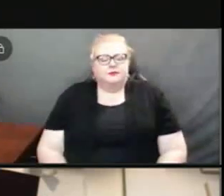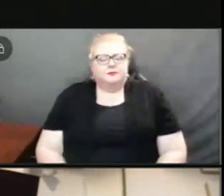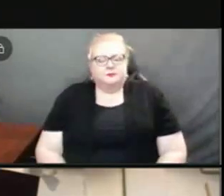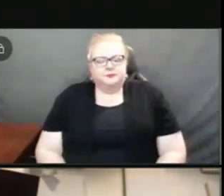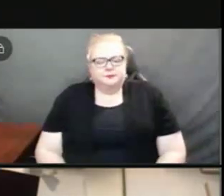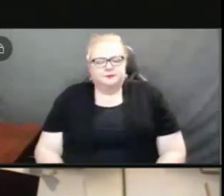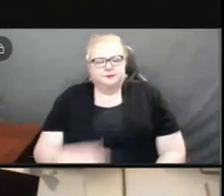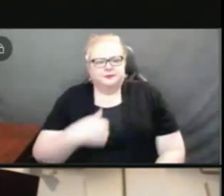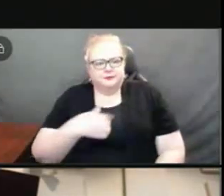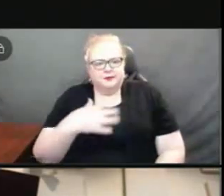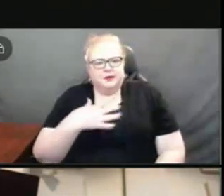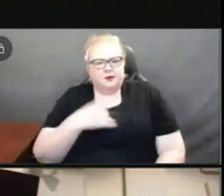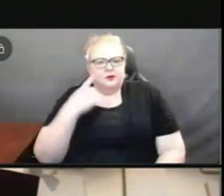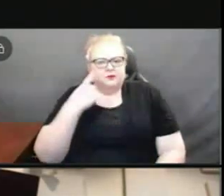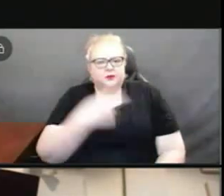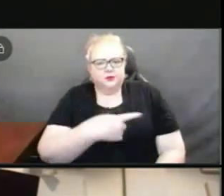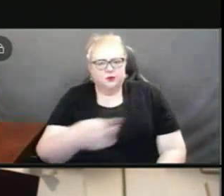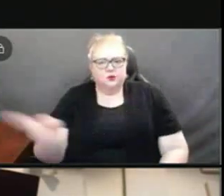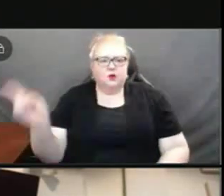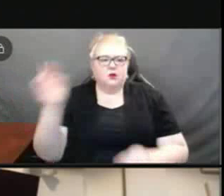I'd like y'all to vote against it.